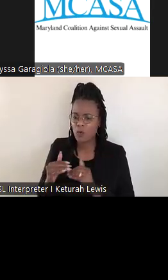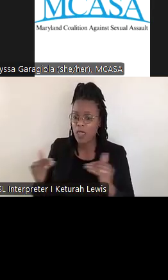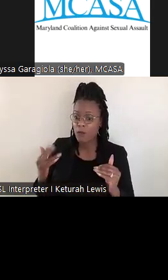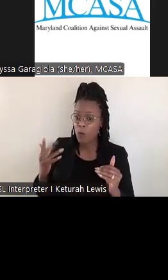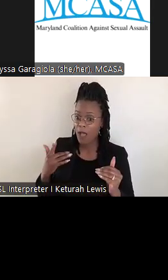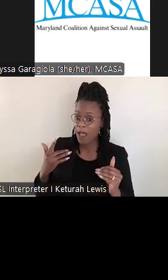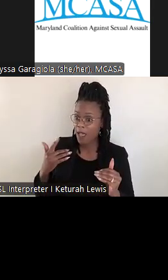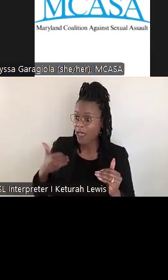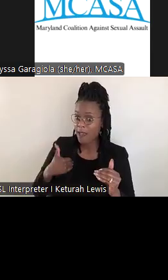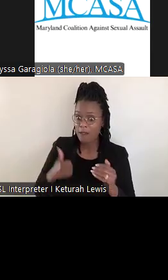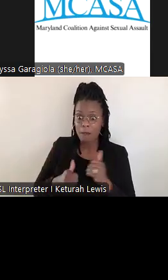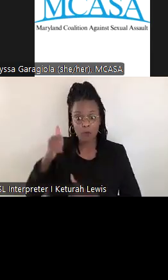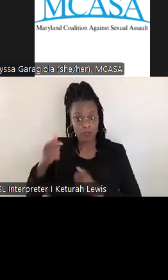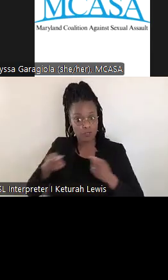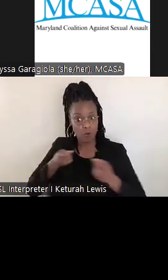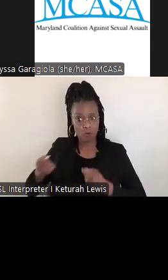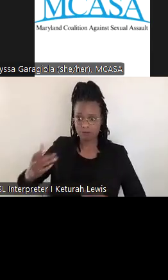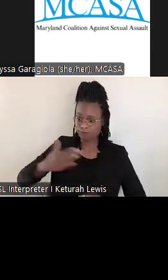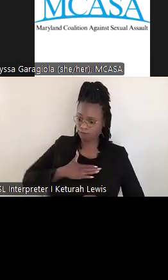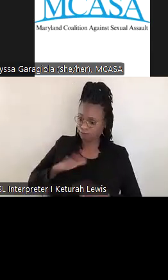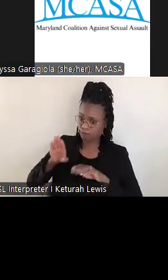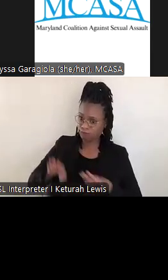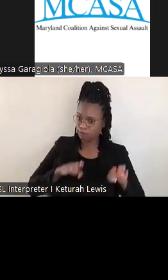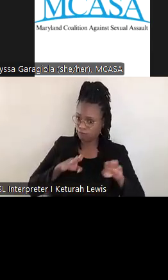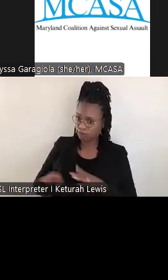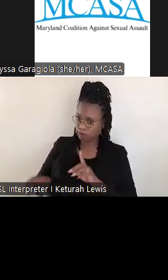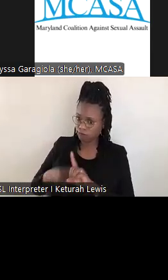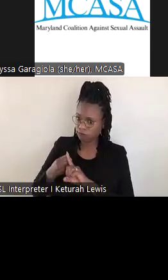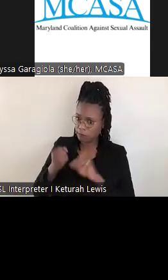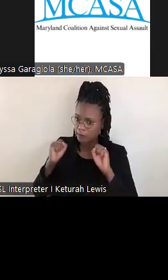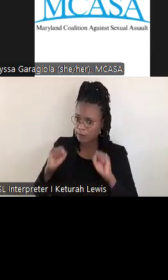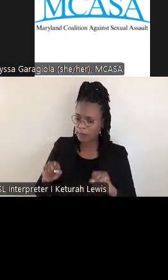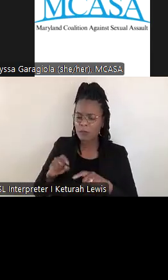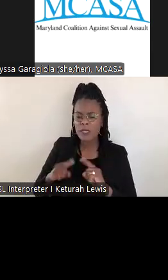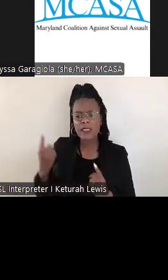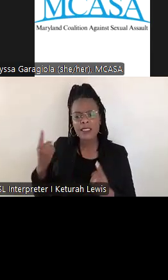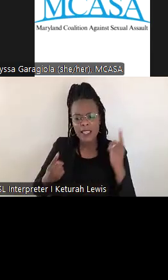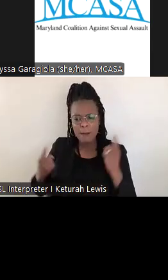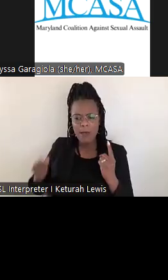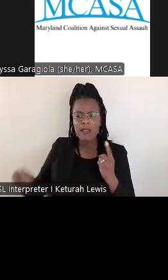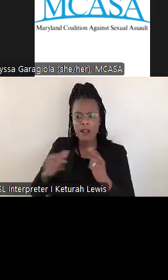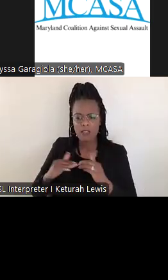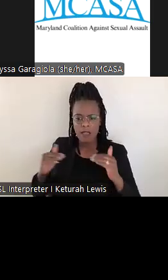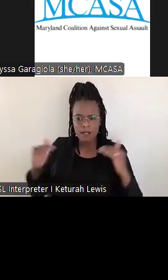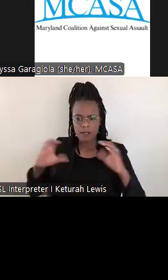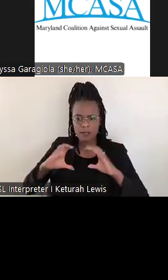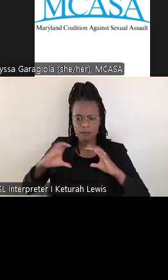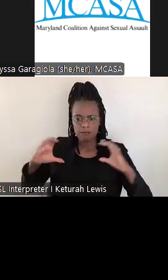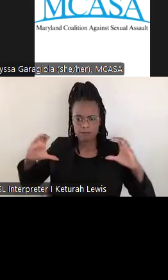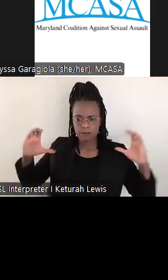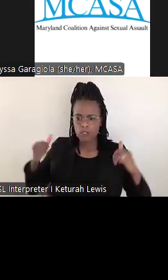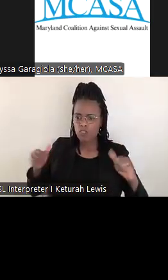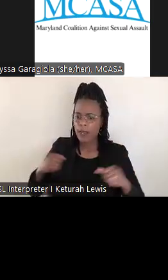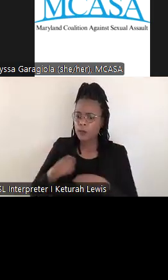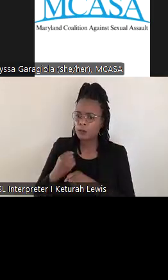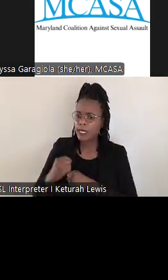the most control, like how we act. But I also want you to think about the other levels and to work to make structural change